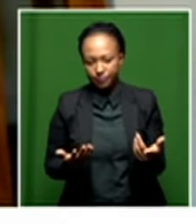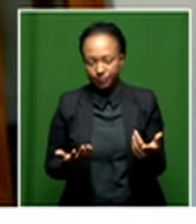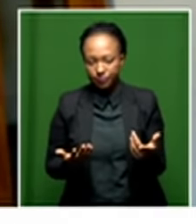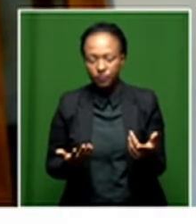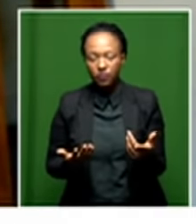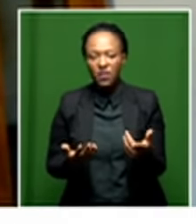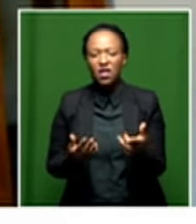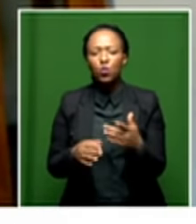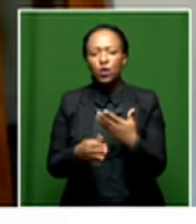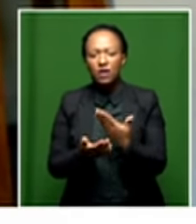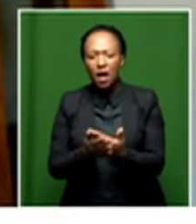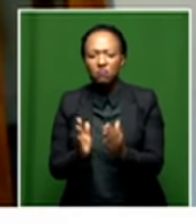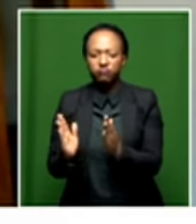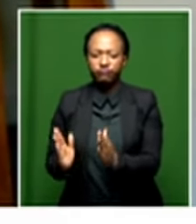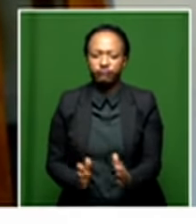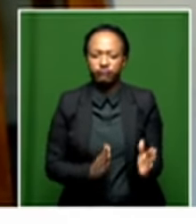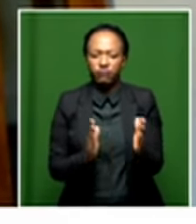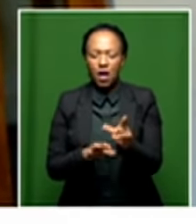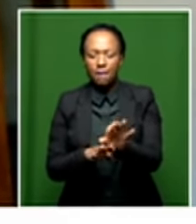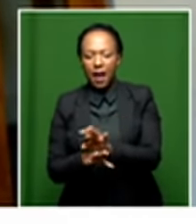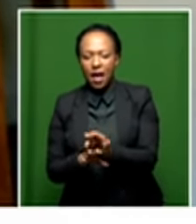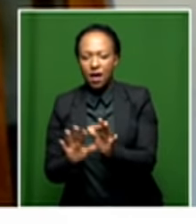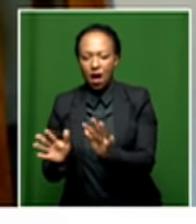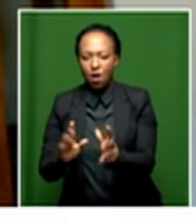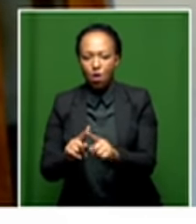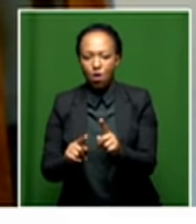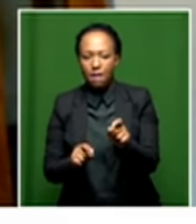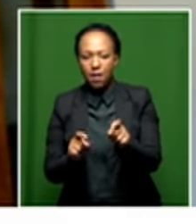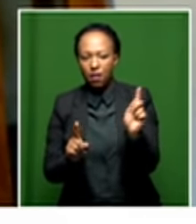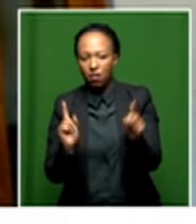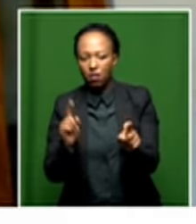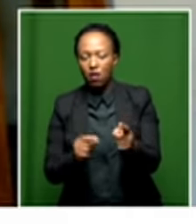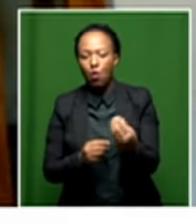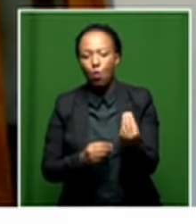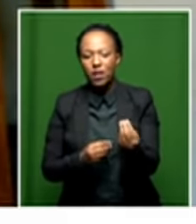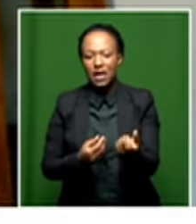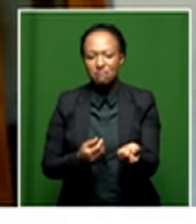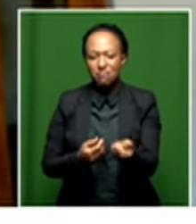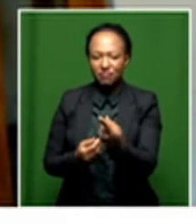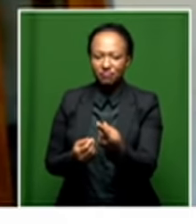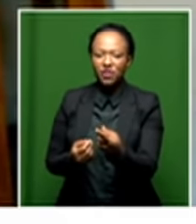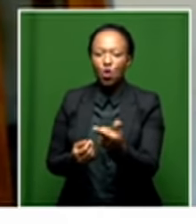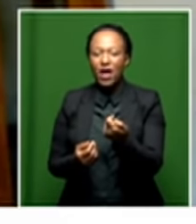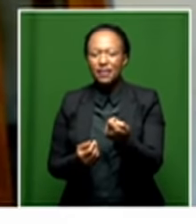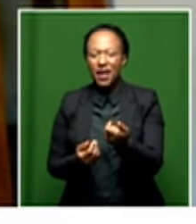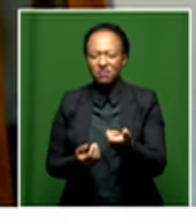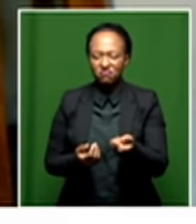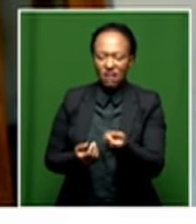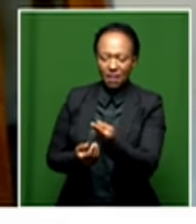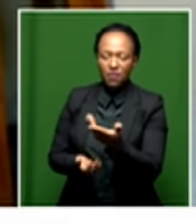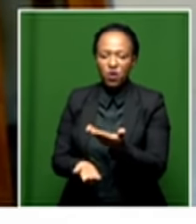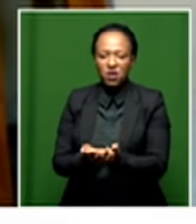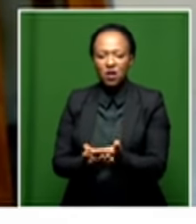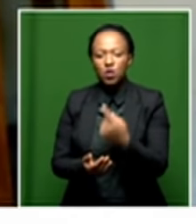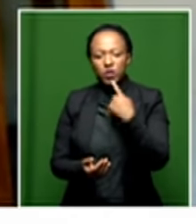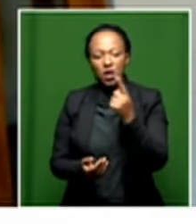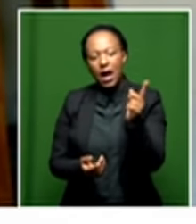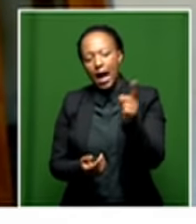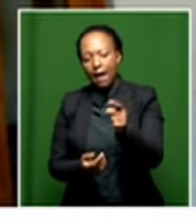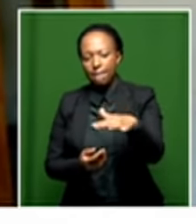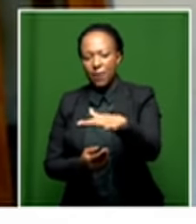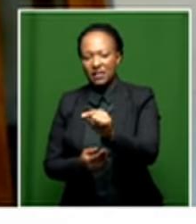the logistics of sending out to those people WhatsApps and SMS for their to come to this certain